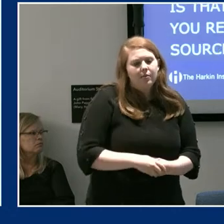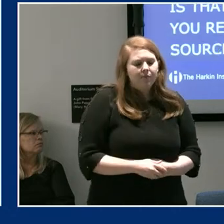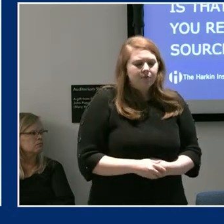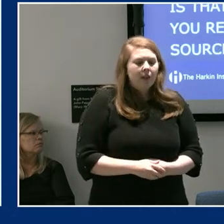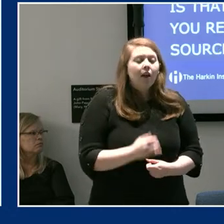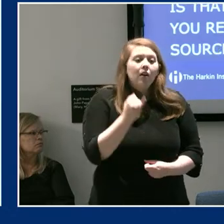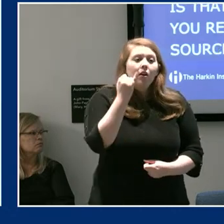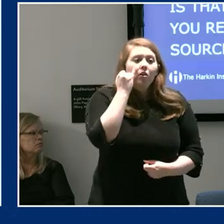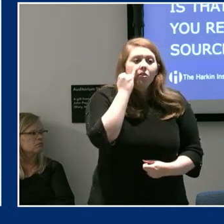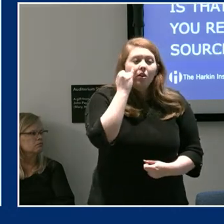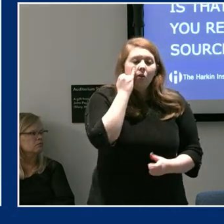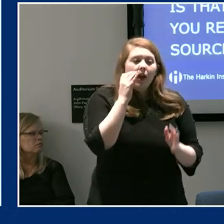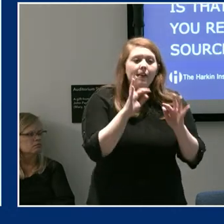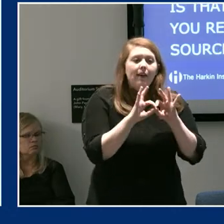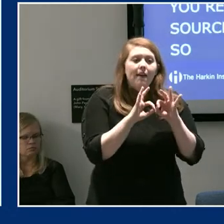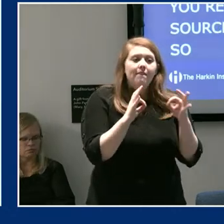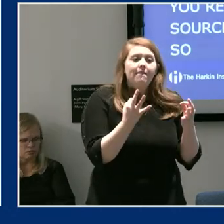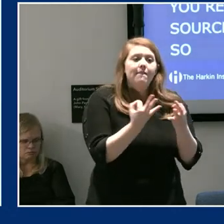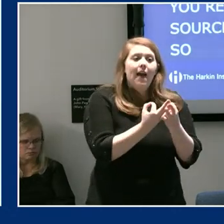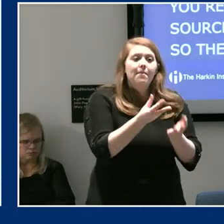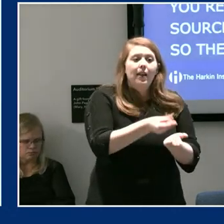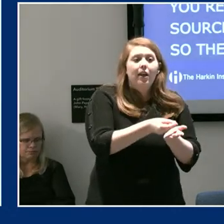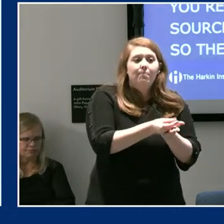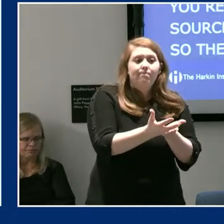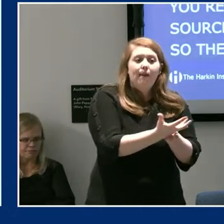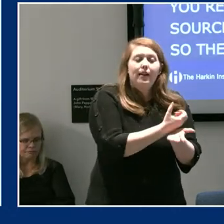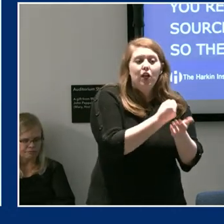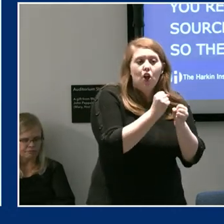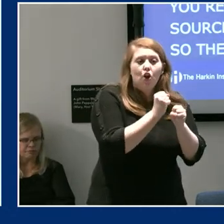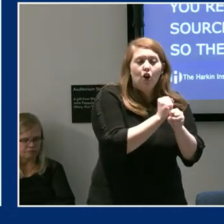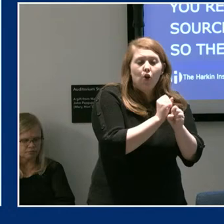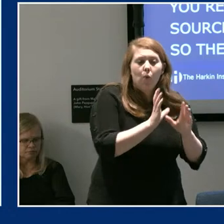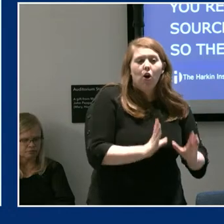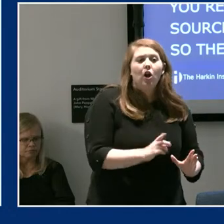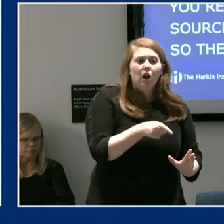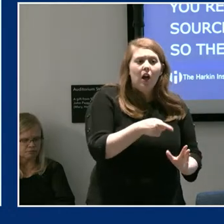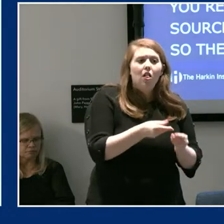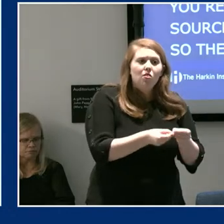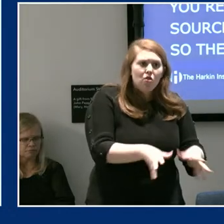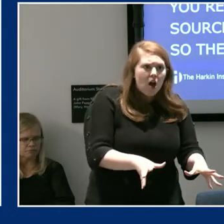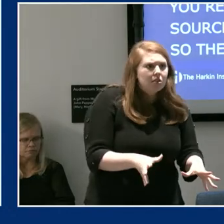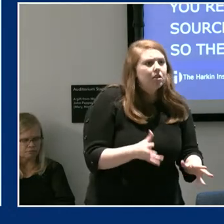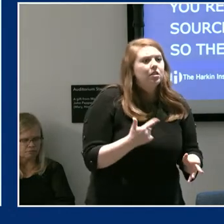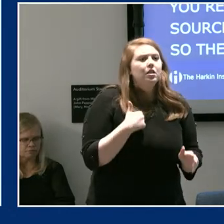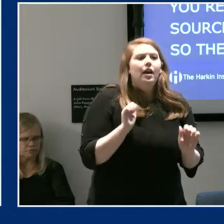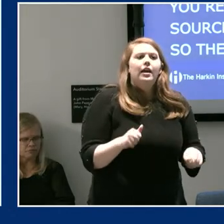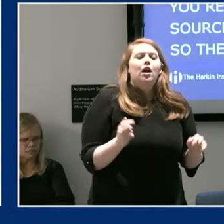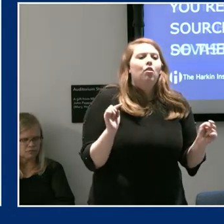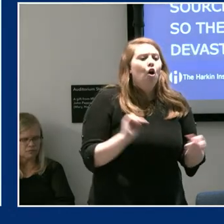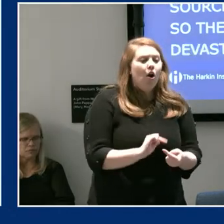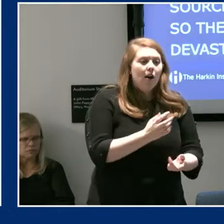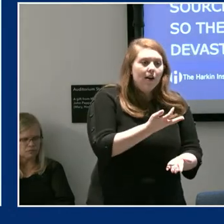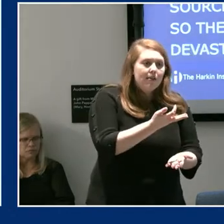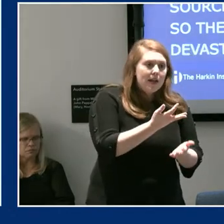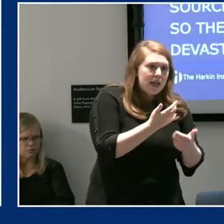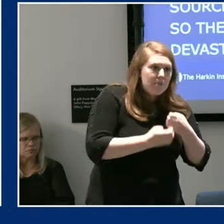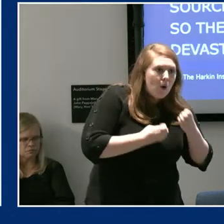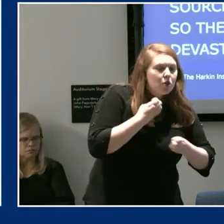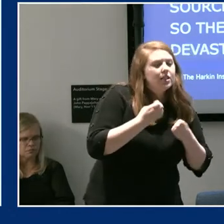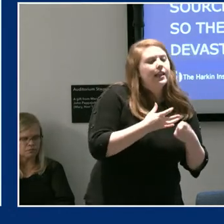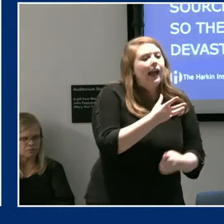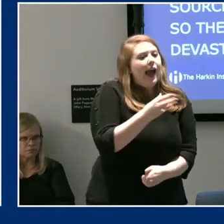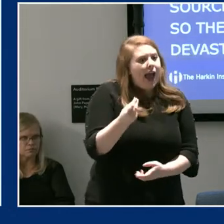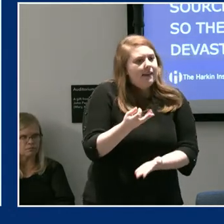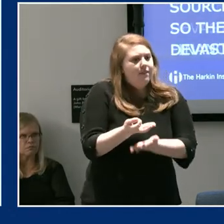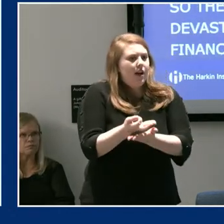of a family wage earner can be devastating, not just emotionally, but also financially. And Social Security helps